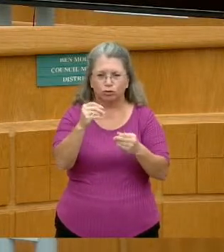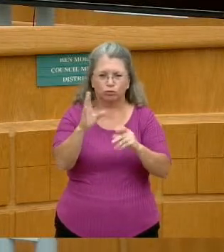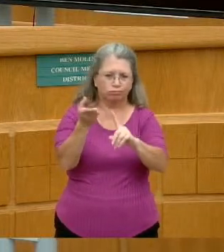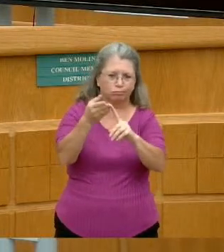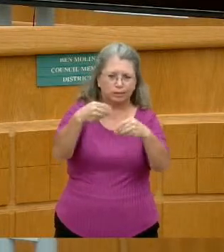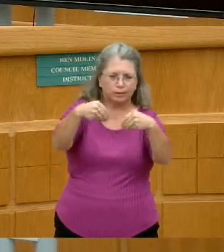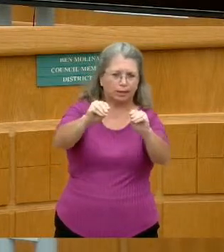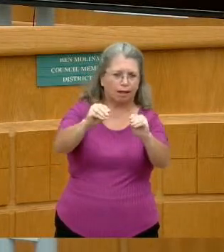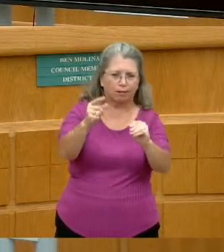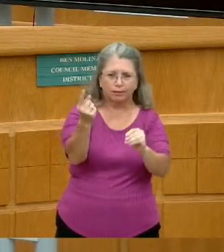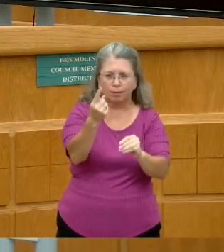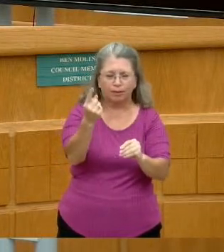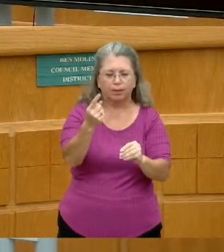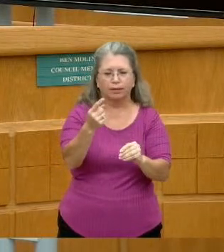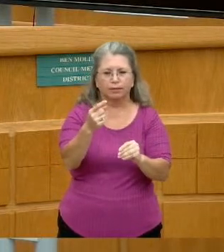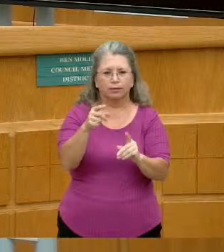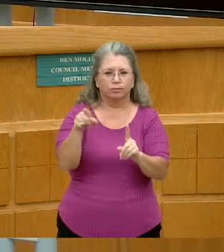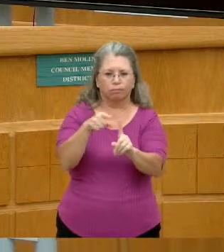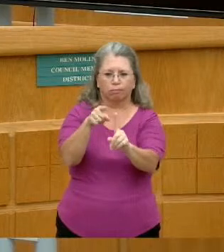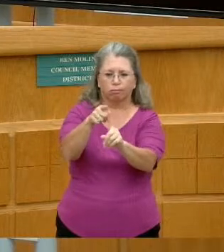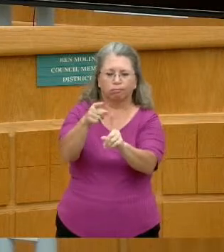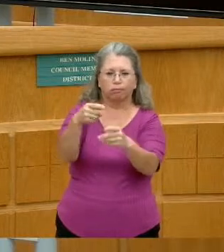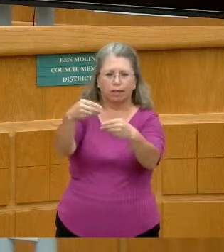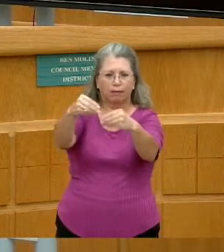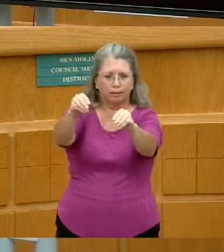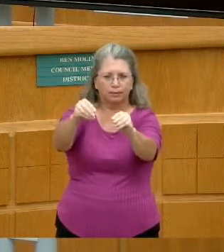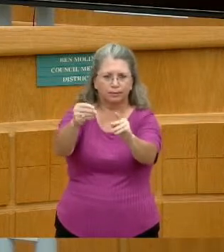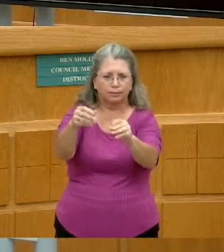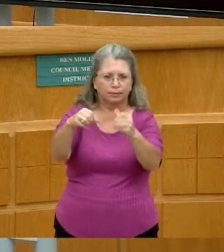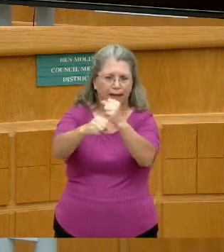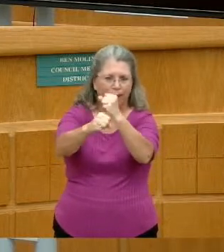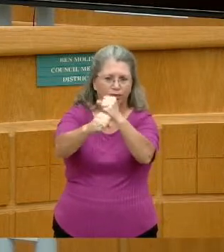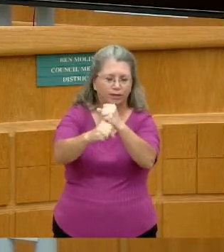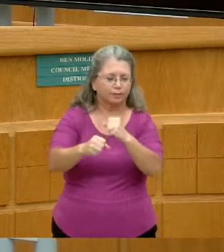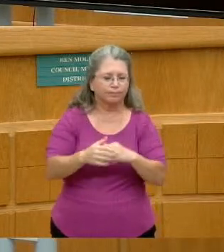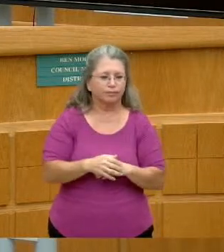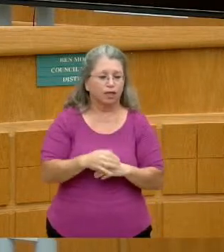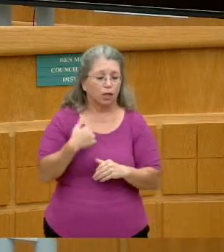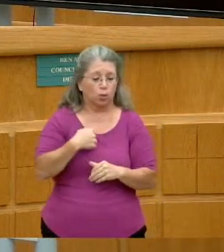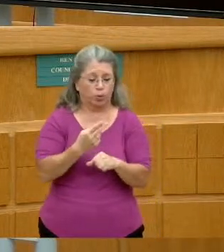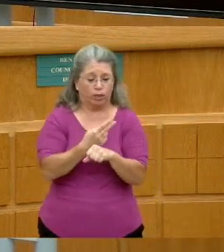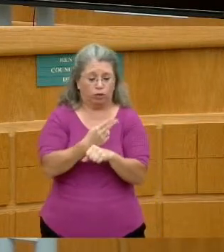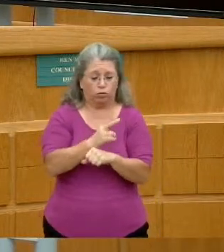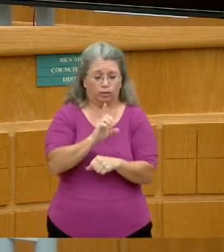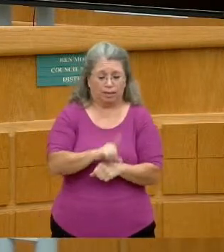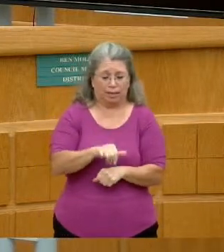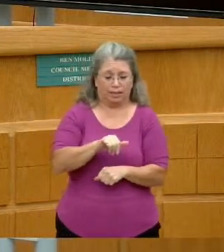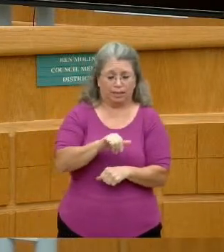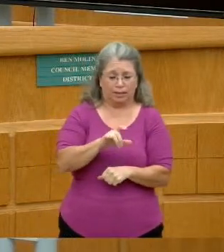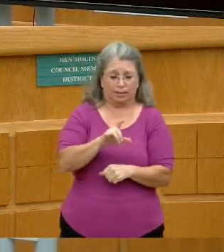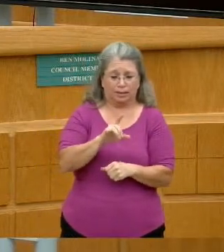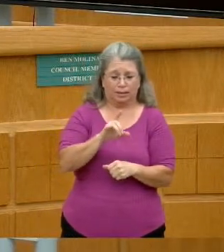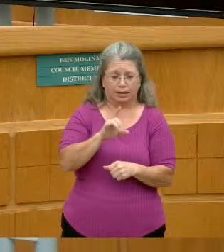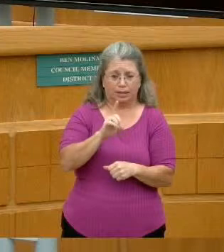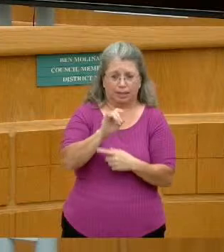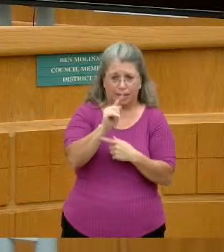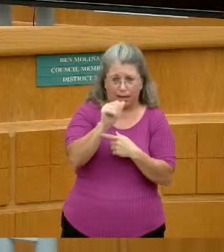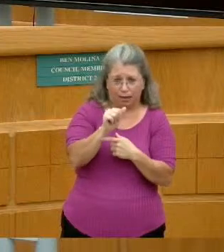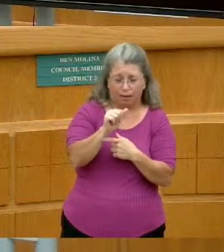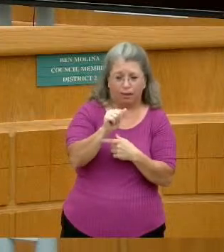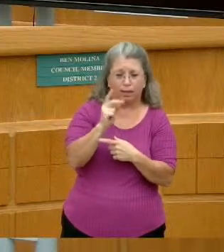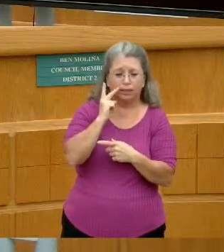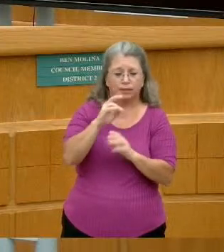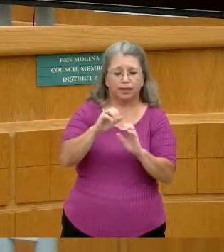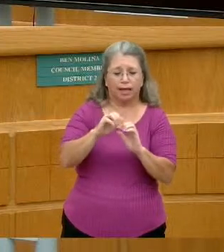sell you things and to target you for advertisements. We're going to use it to figure out how well we're responding to